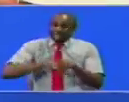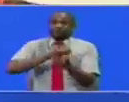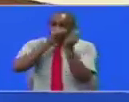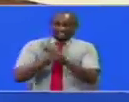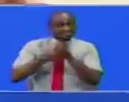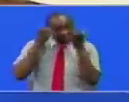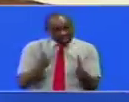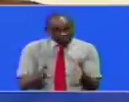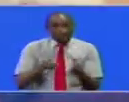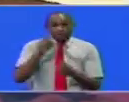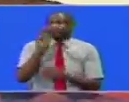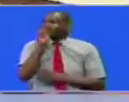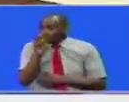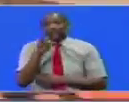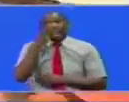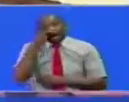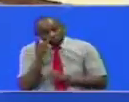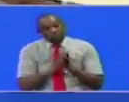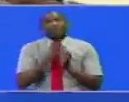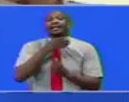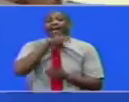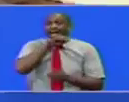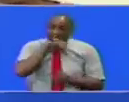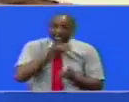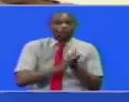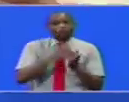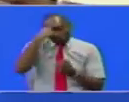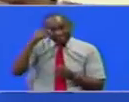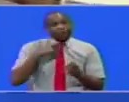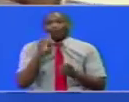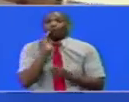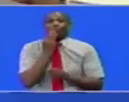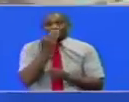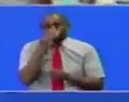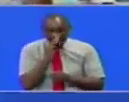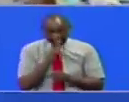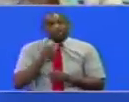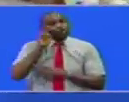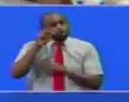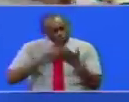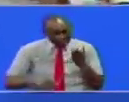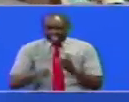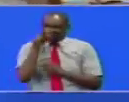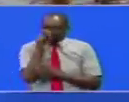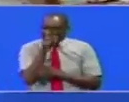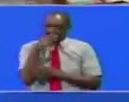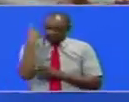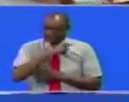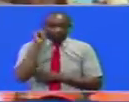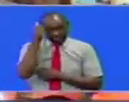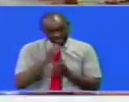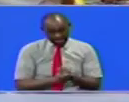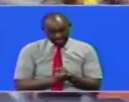sasa. Usimuangalie Kalonzo wala Raila wana weta ama Mudavadi. Angalia kwamba hii ni sura ya